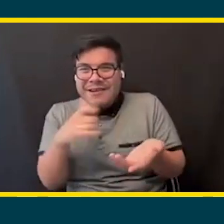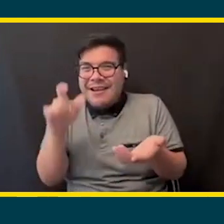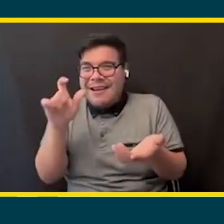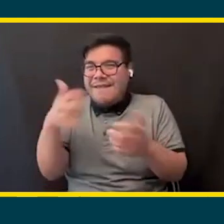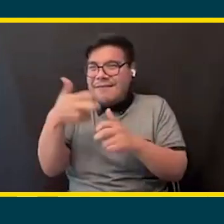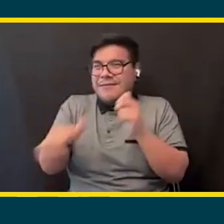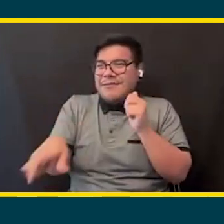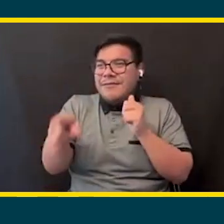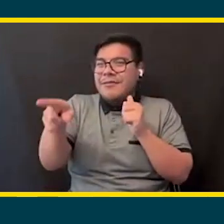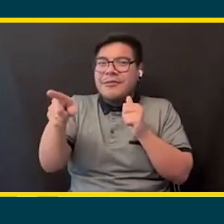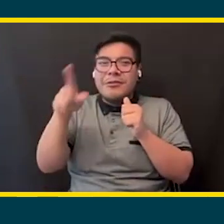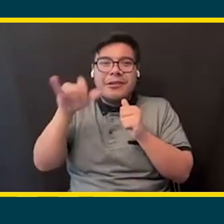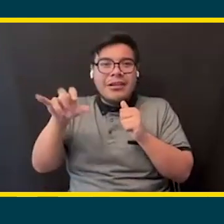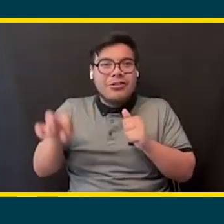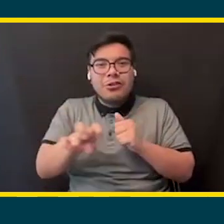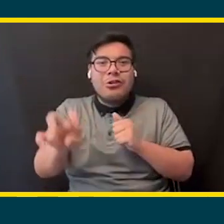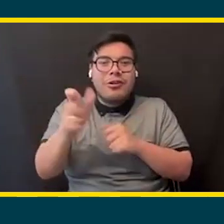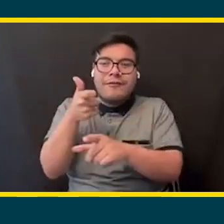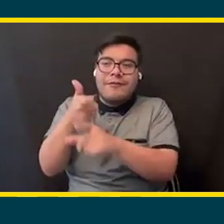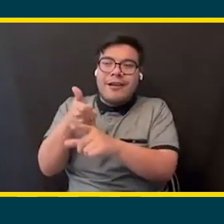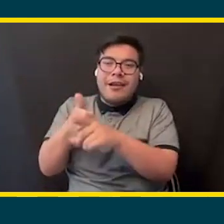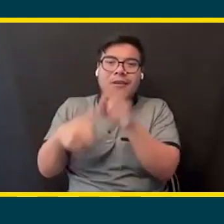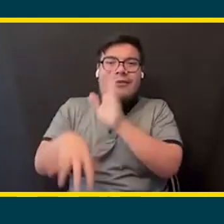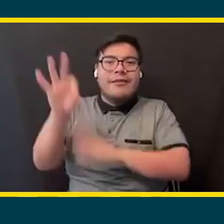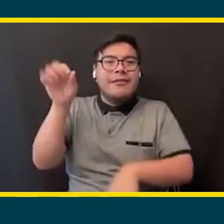on this journey of self-discovery?